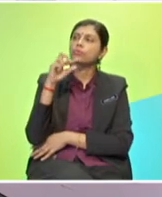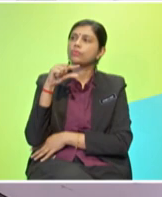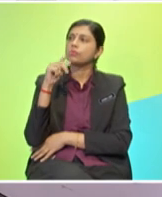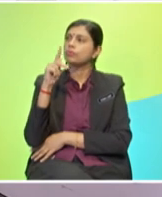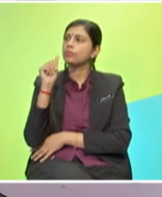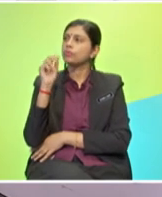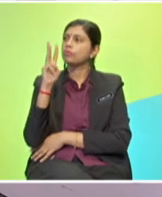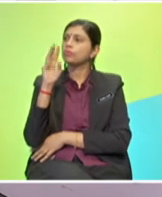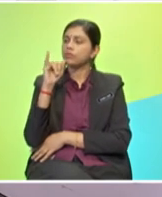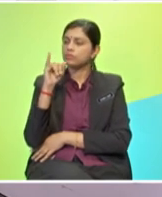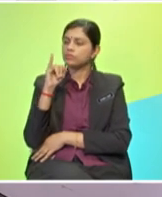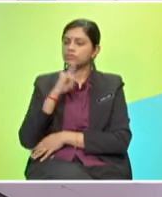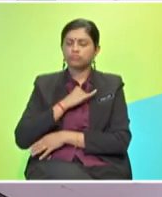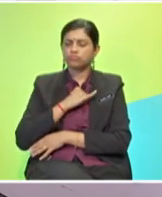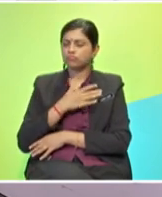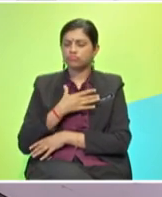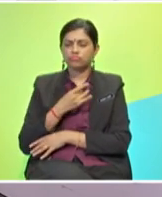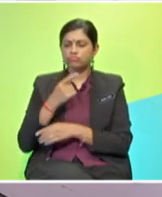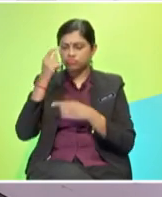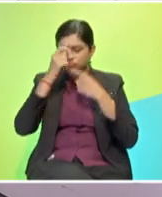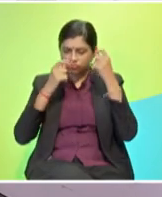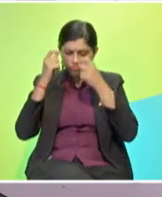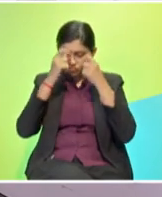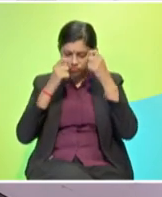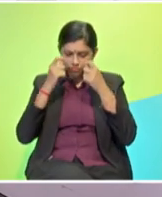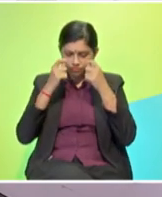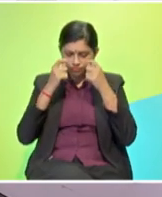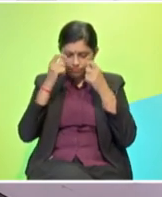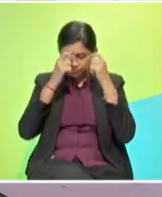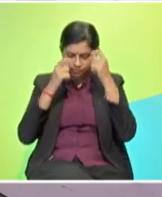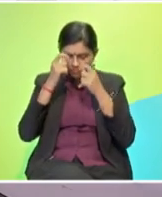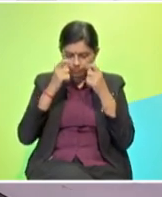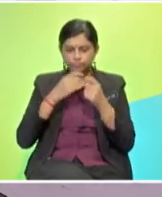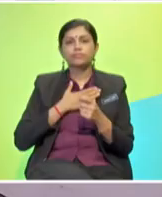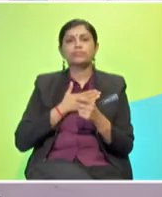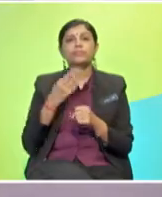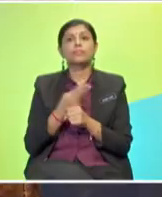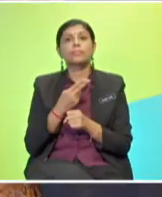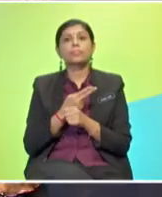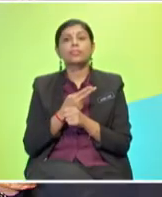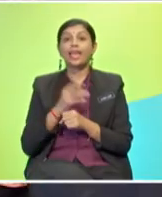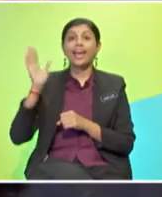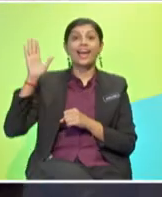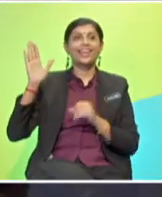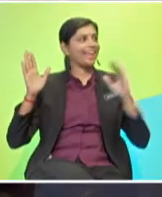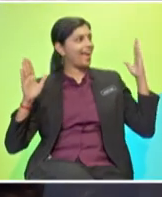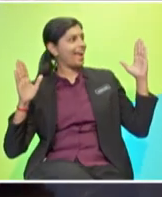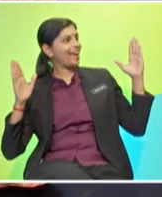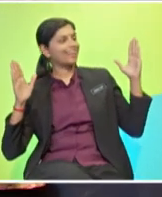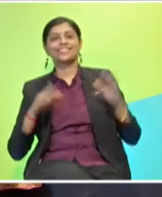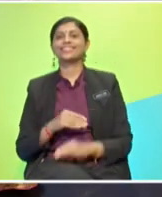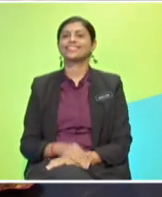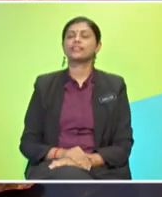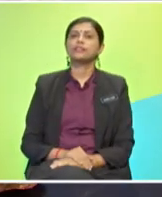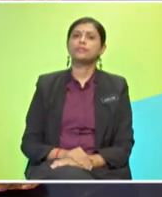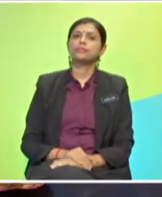I like traveling, and traveling is my hobby. Teacher Rahma! Hi! Hi, Fan! How are you? Fine, thank you.